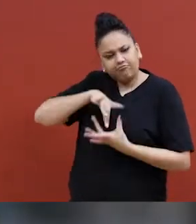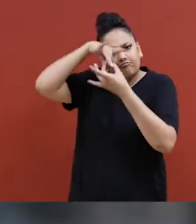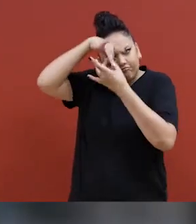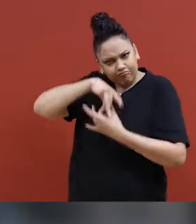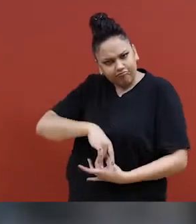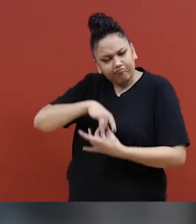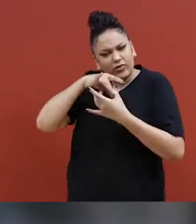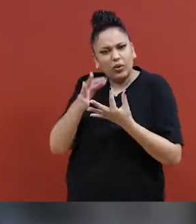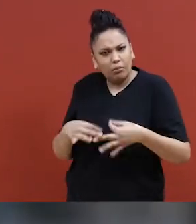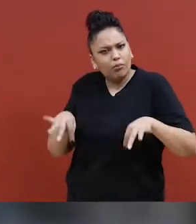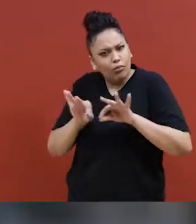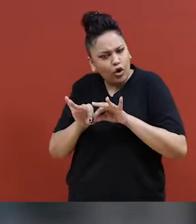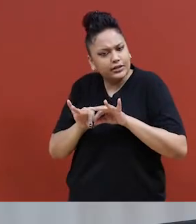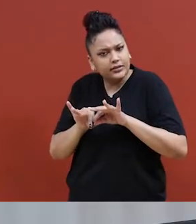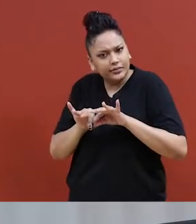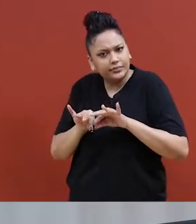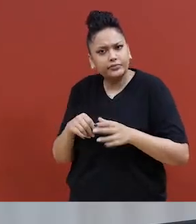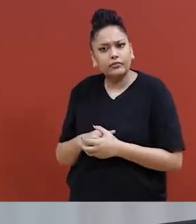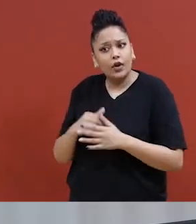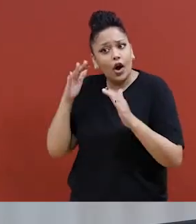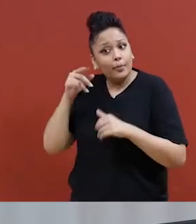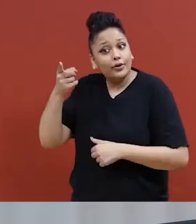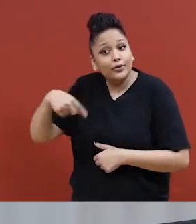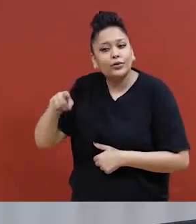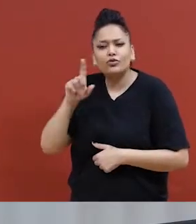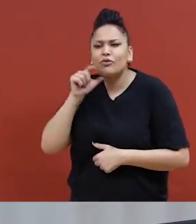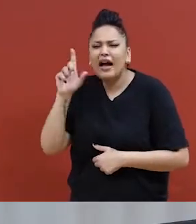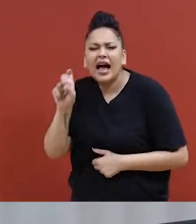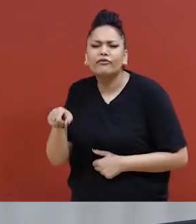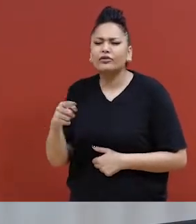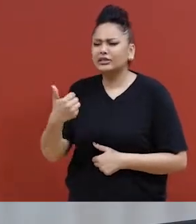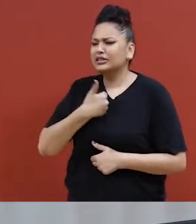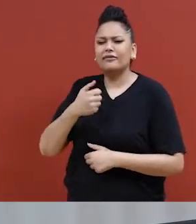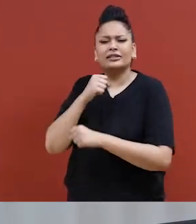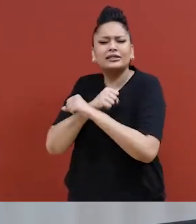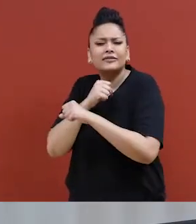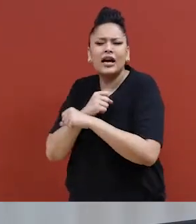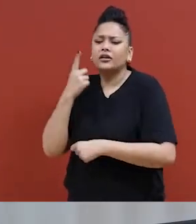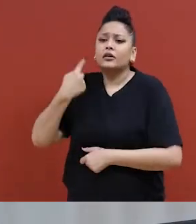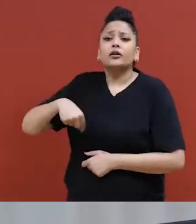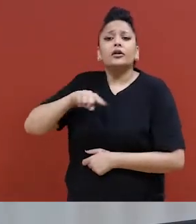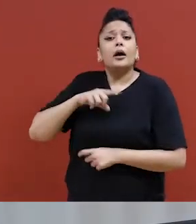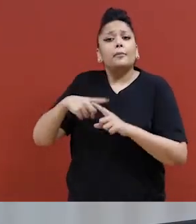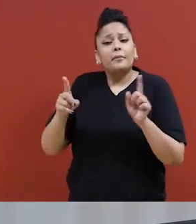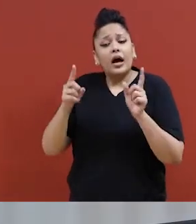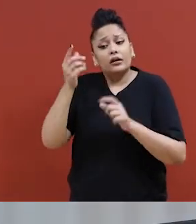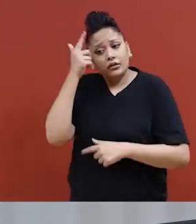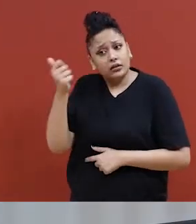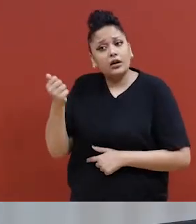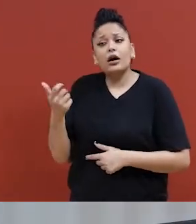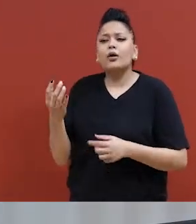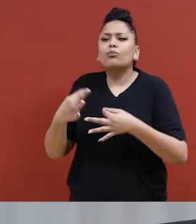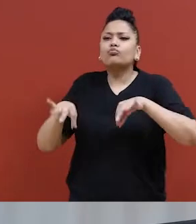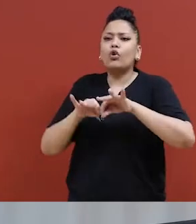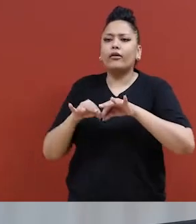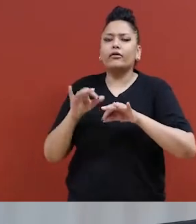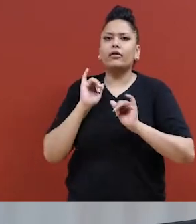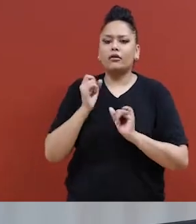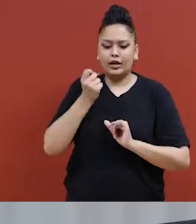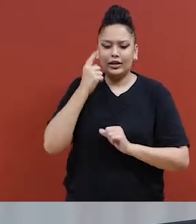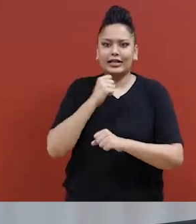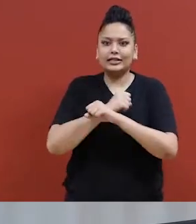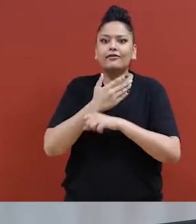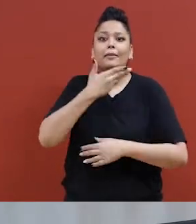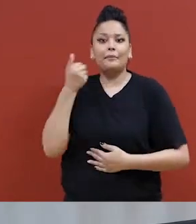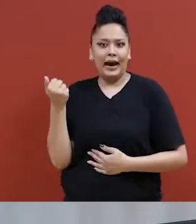cognitive experience as well. We hope we never have to do this stuff, but we know we're worth fighting for. And what we